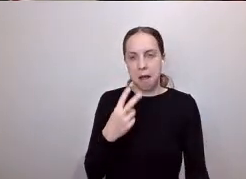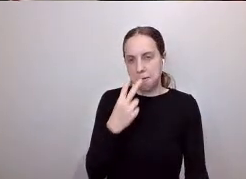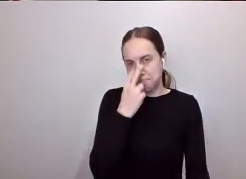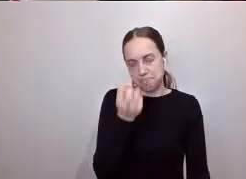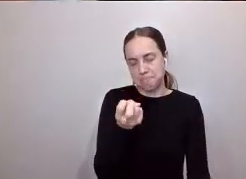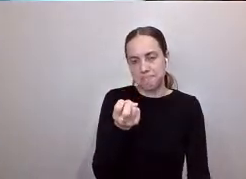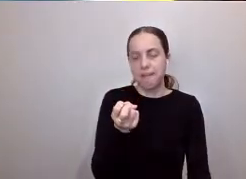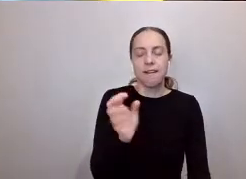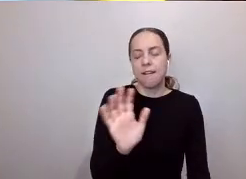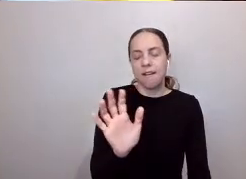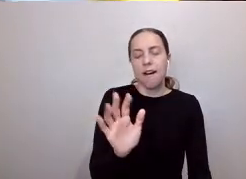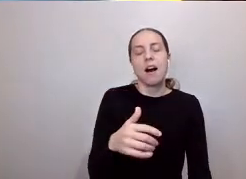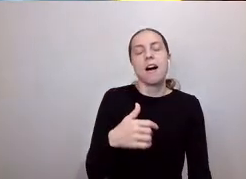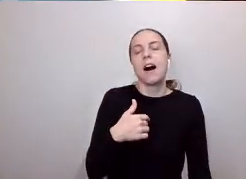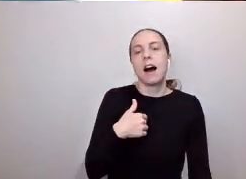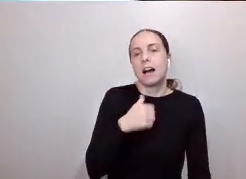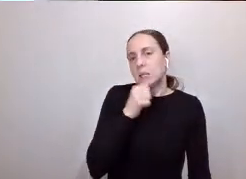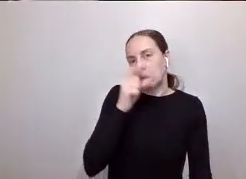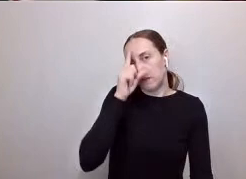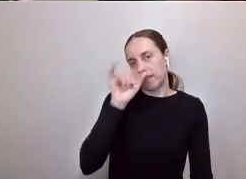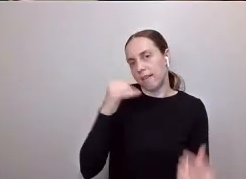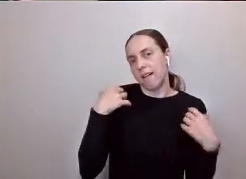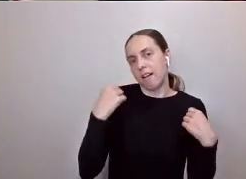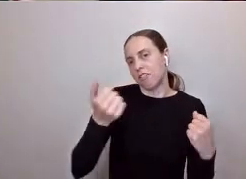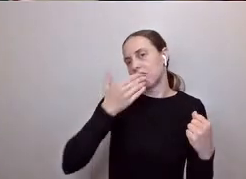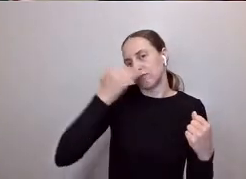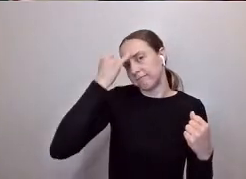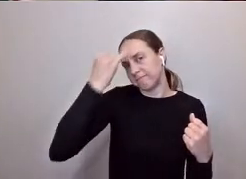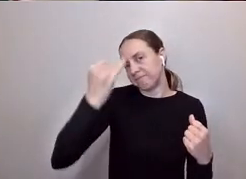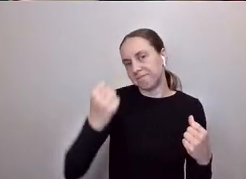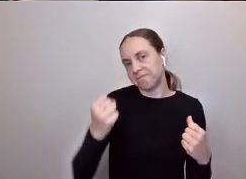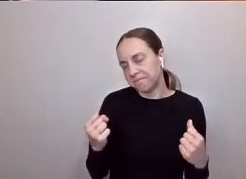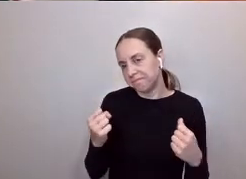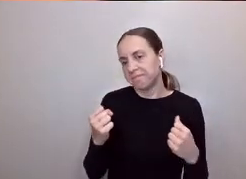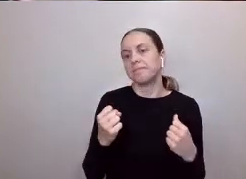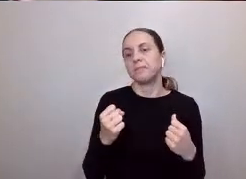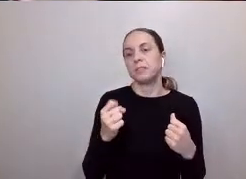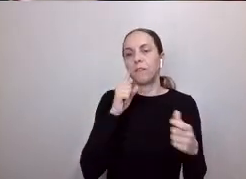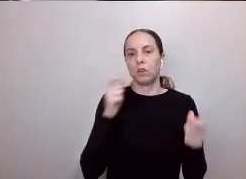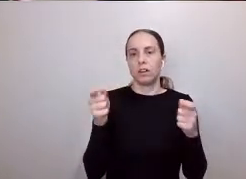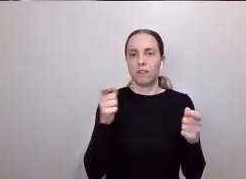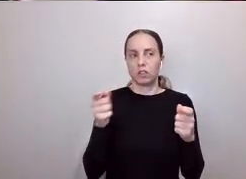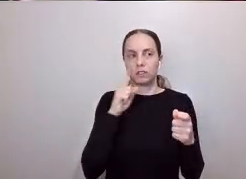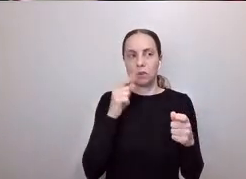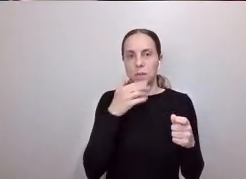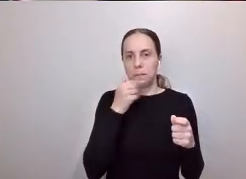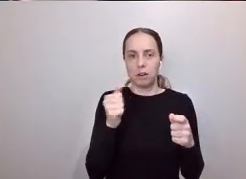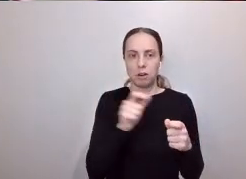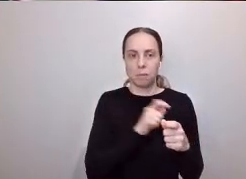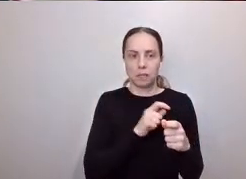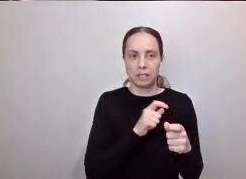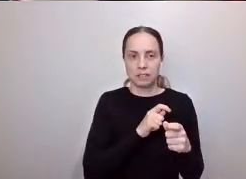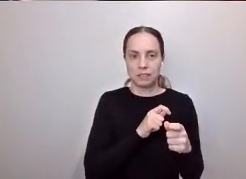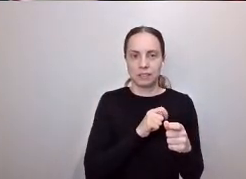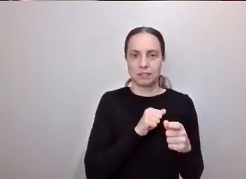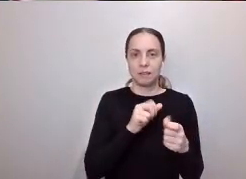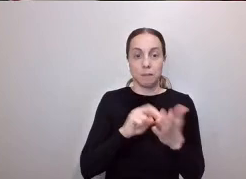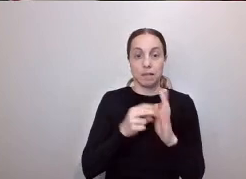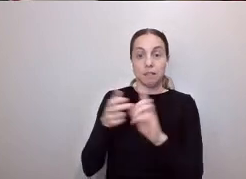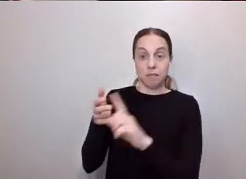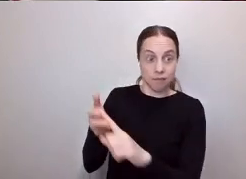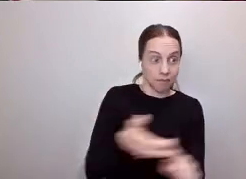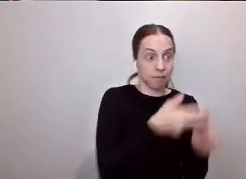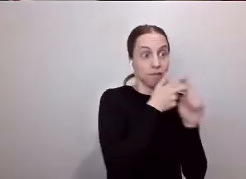direction that our community has asked us for in terms of better policing. That is not inherent in adding this many more officers.